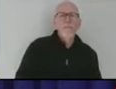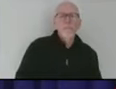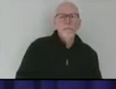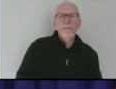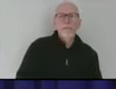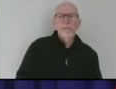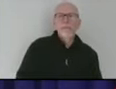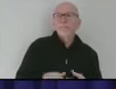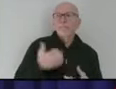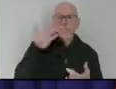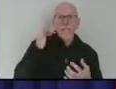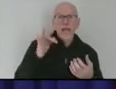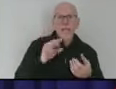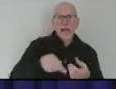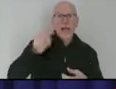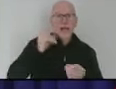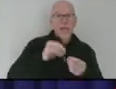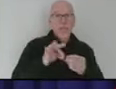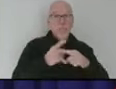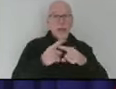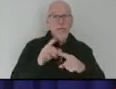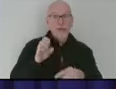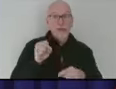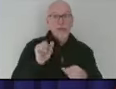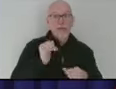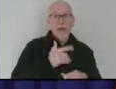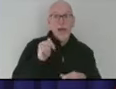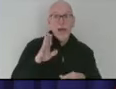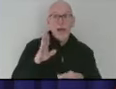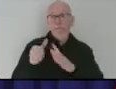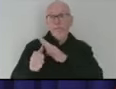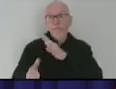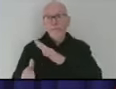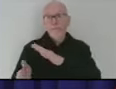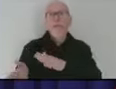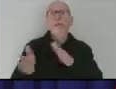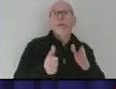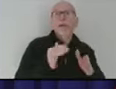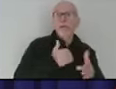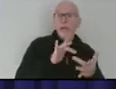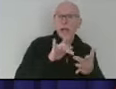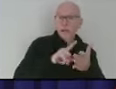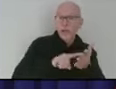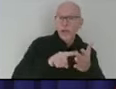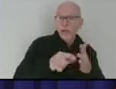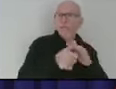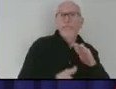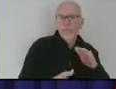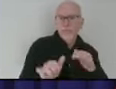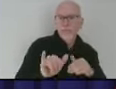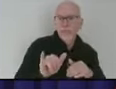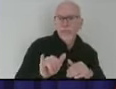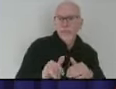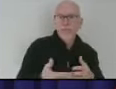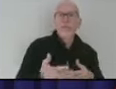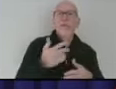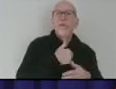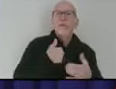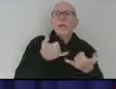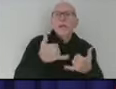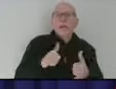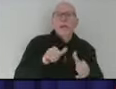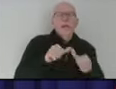of positive cases that we have that is overloading our labs, is also overloading our contact tracers. And so, as I have mentioned, we continue to